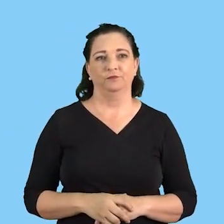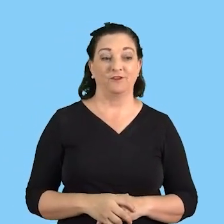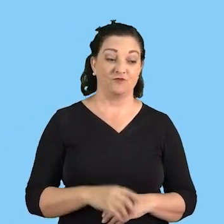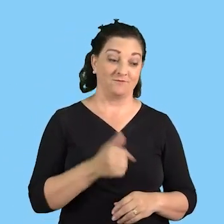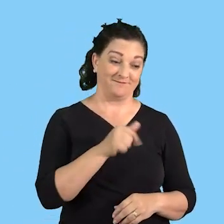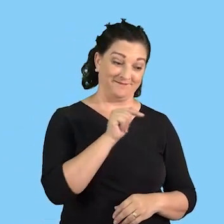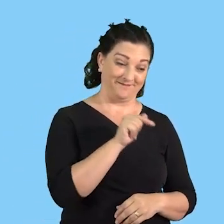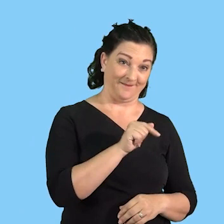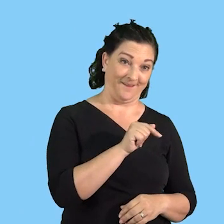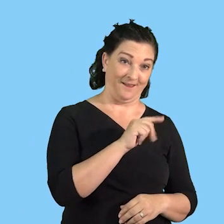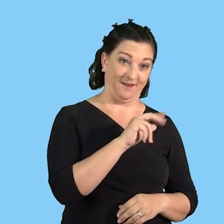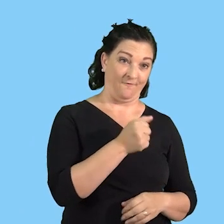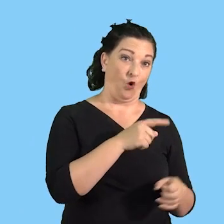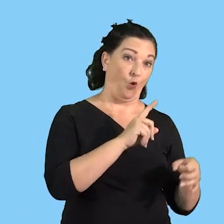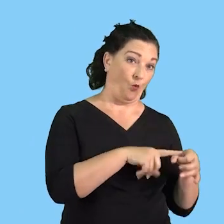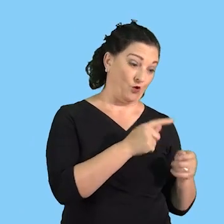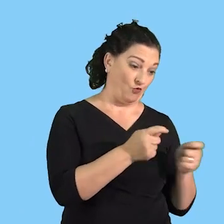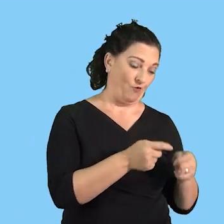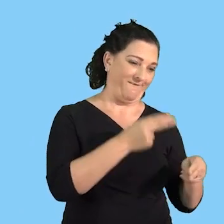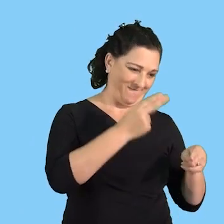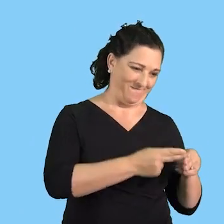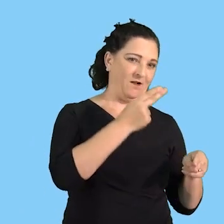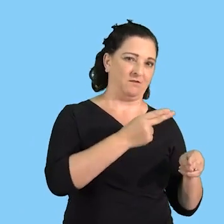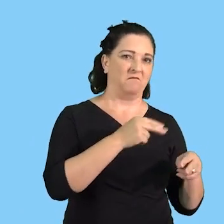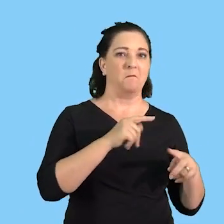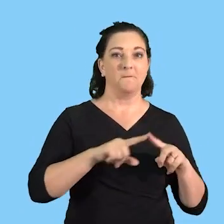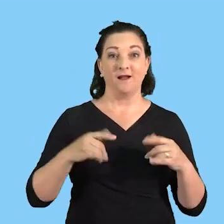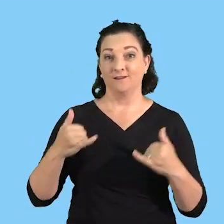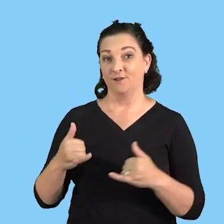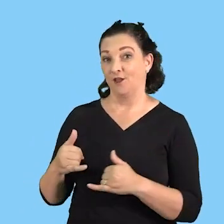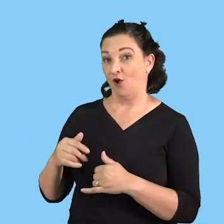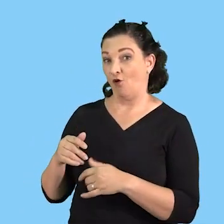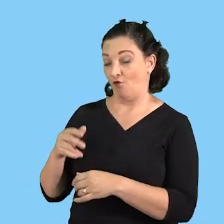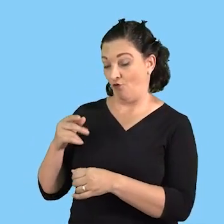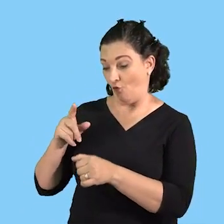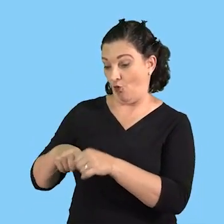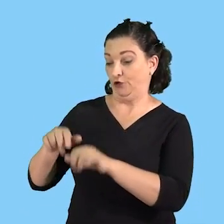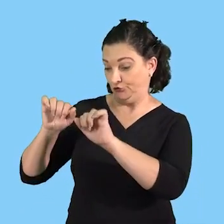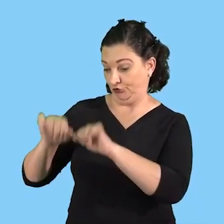at every stage that it was produced, quality was maintained.